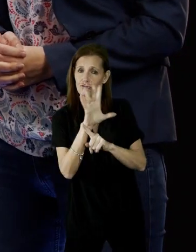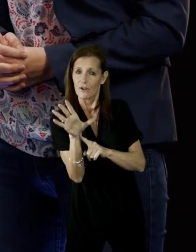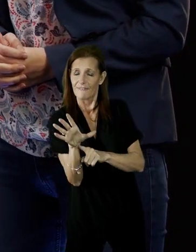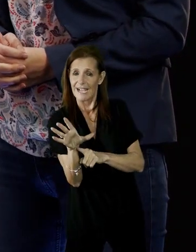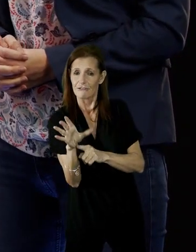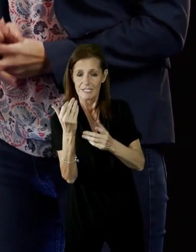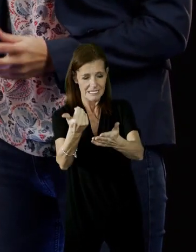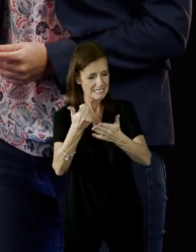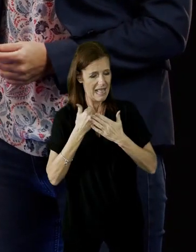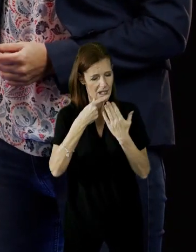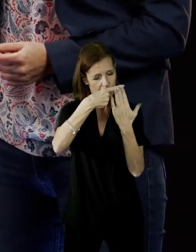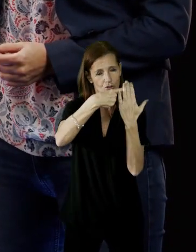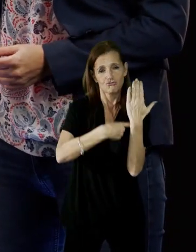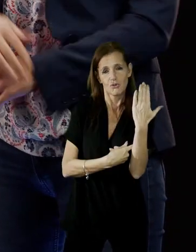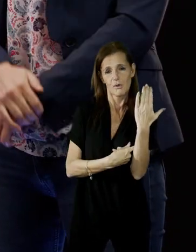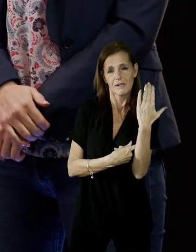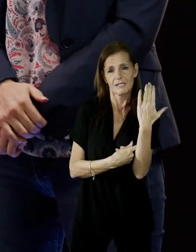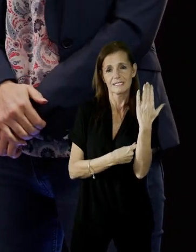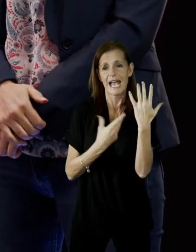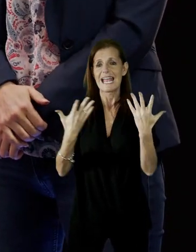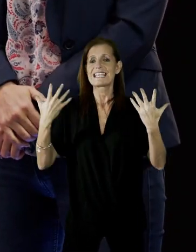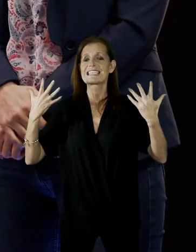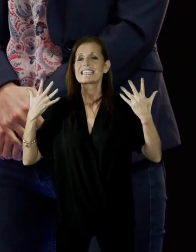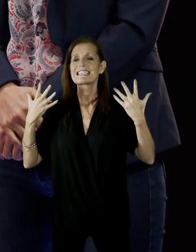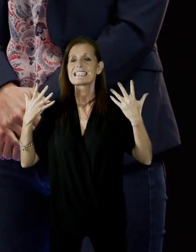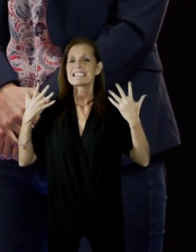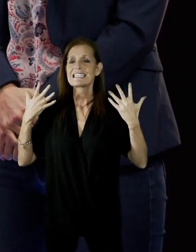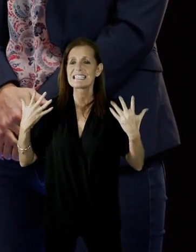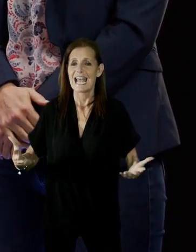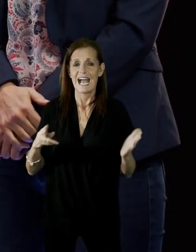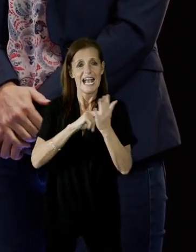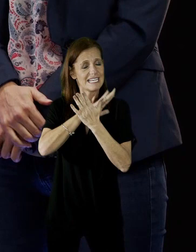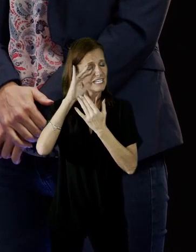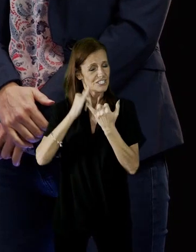and regulations. And now our local NHS are using them. They are.